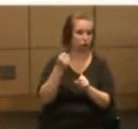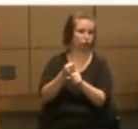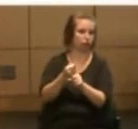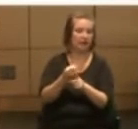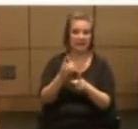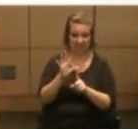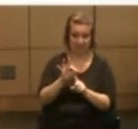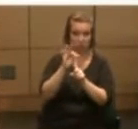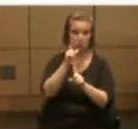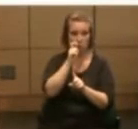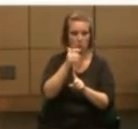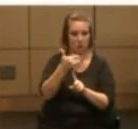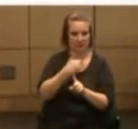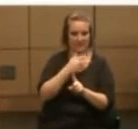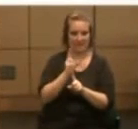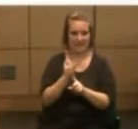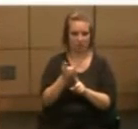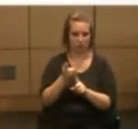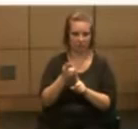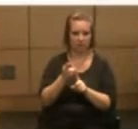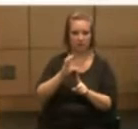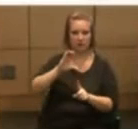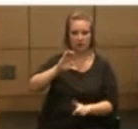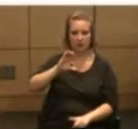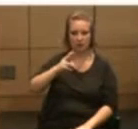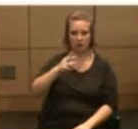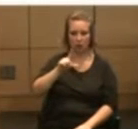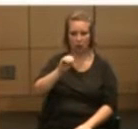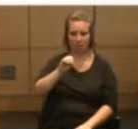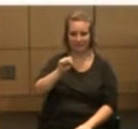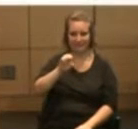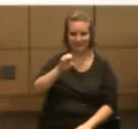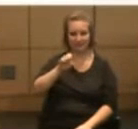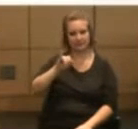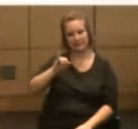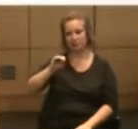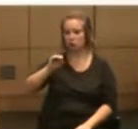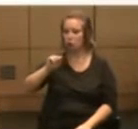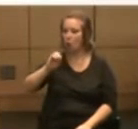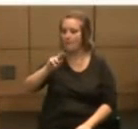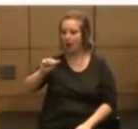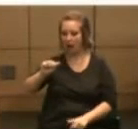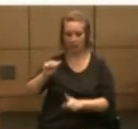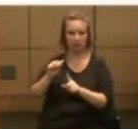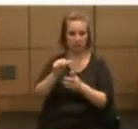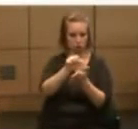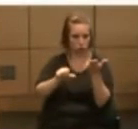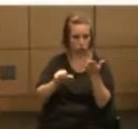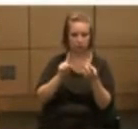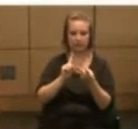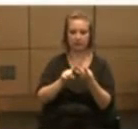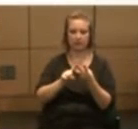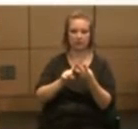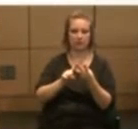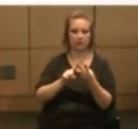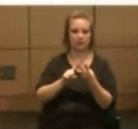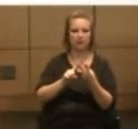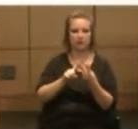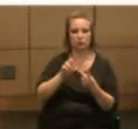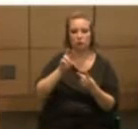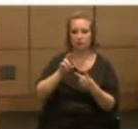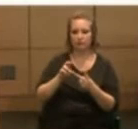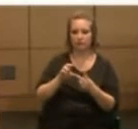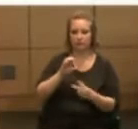had history of cholesteatoma surgeries or potentially ossicular reconstructions